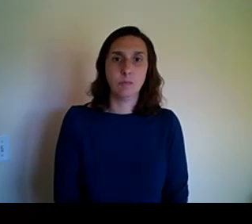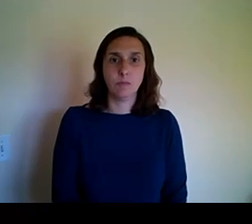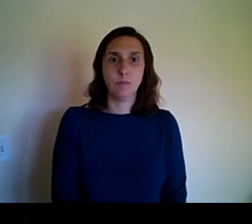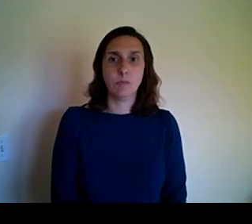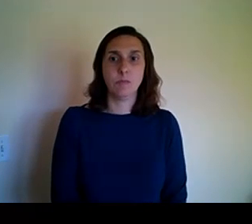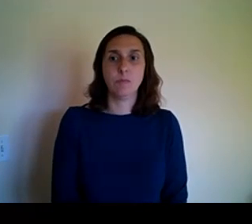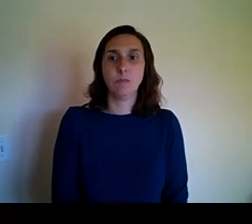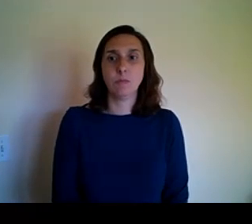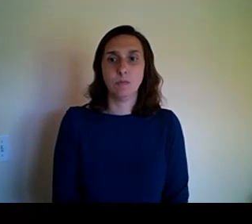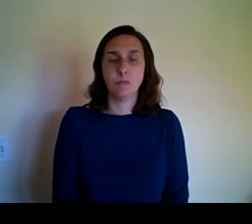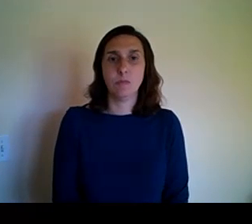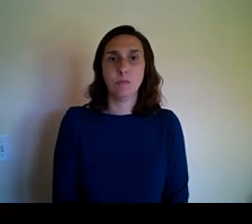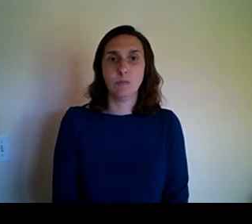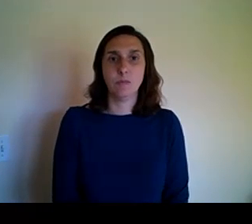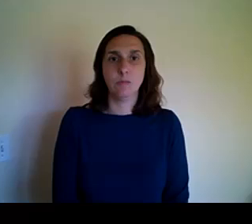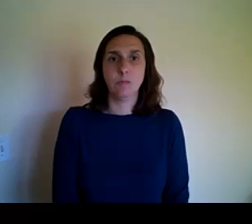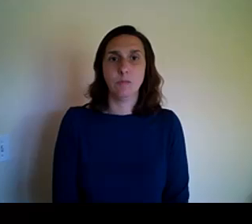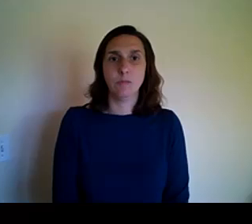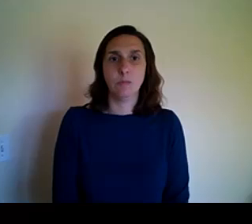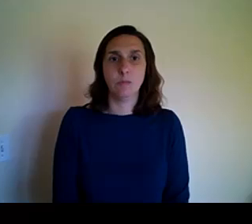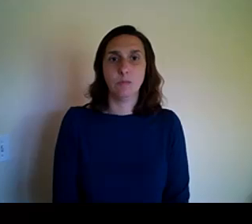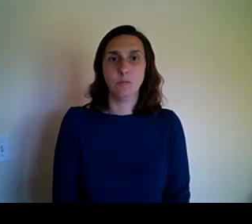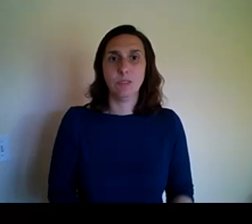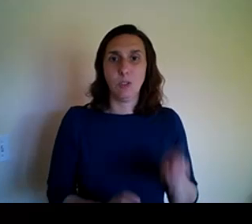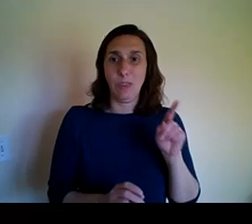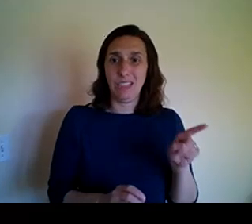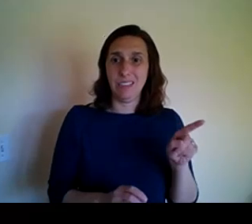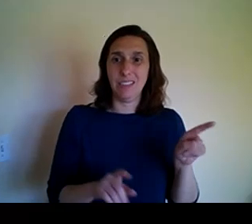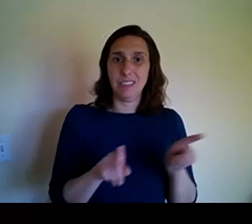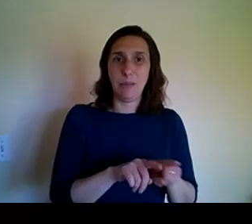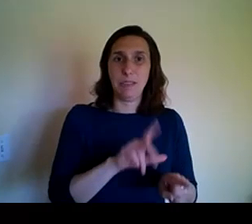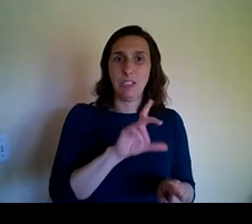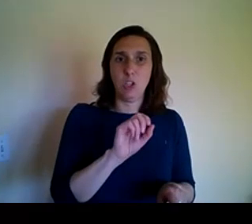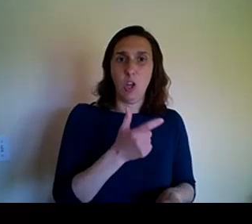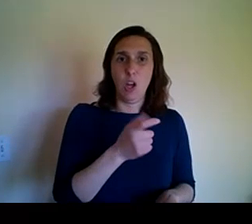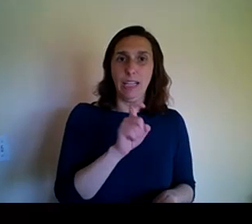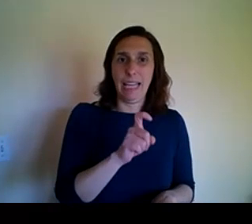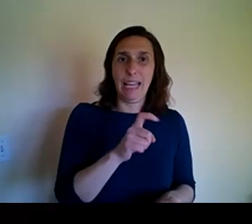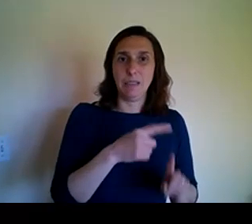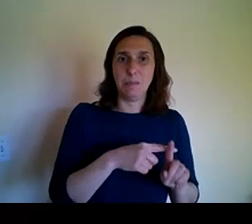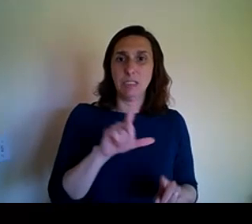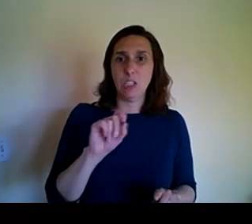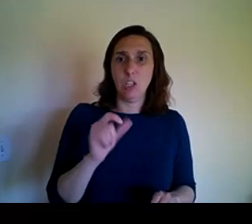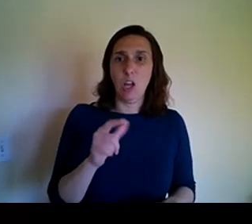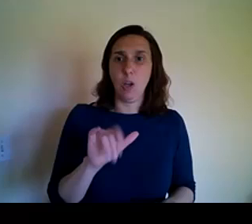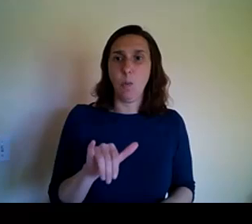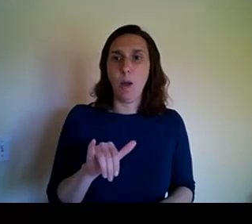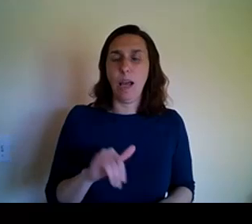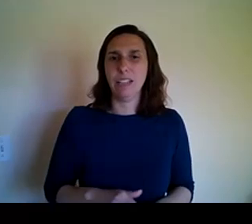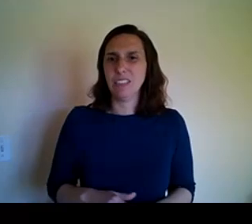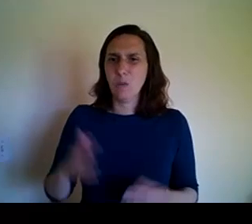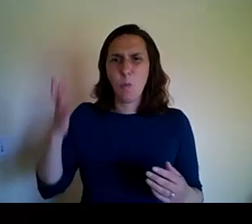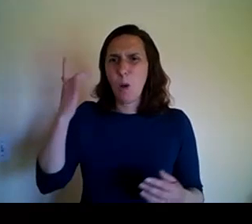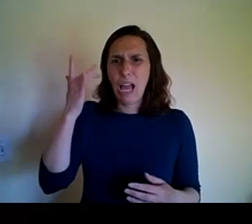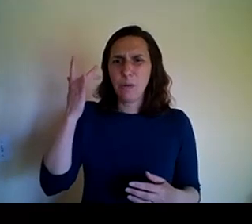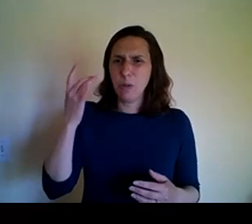that's the same as log x plus log y. And you're like, well, why? Why would people do